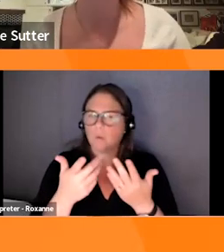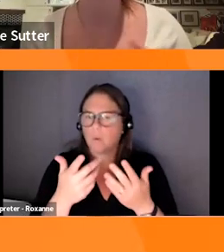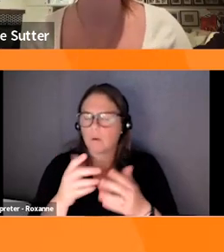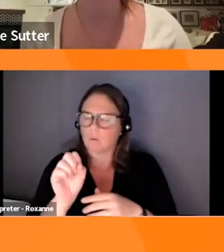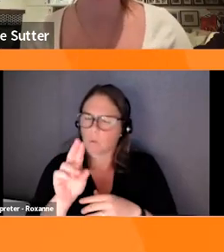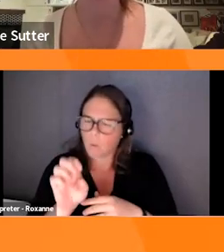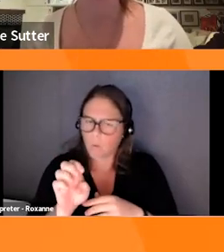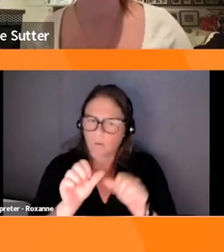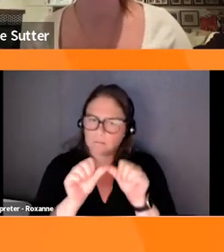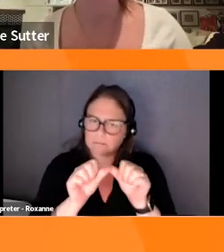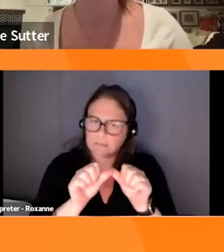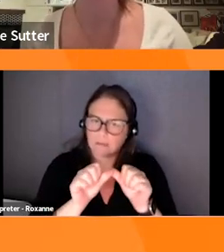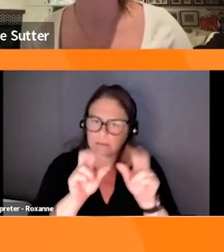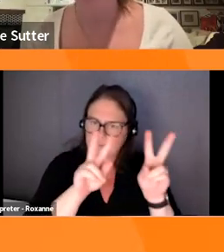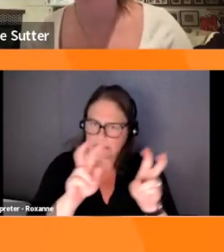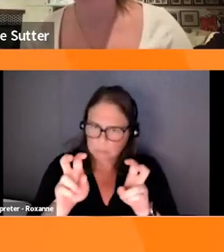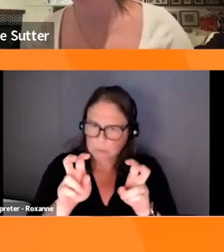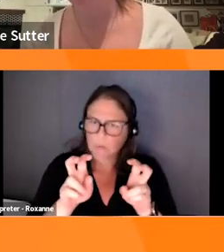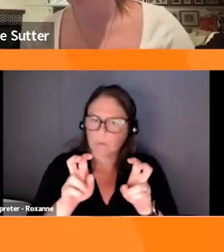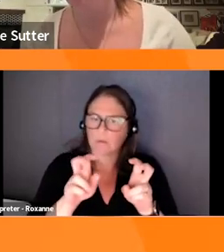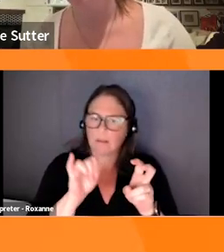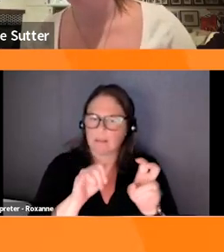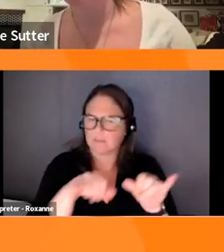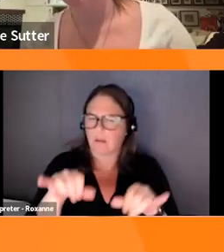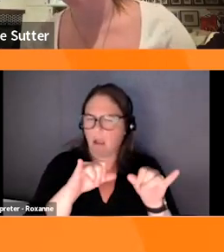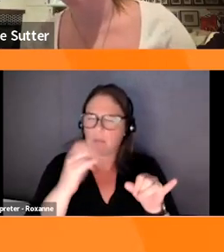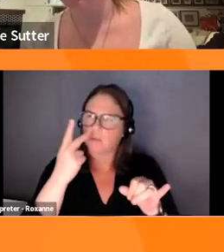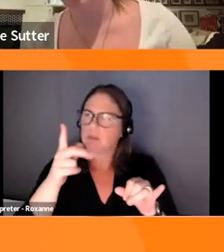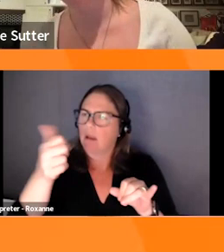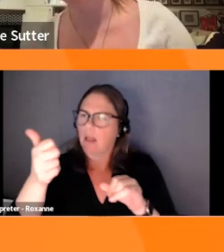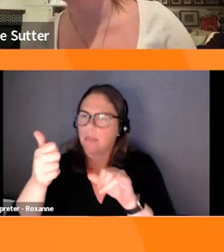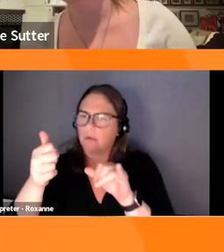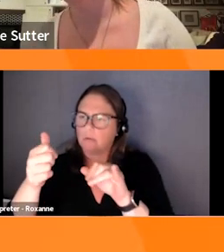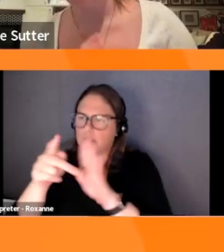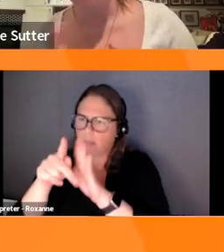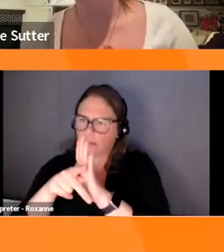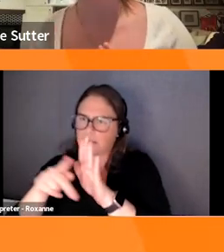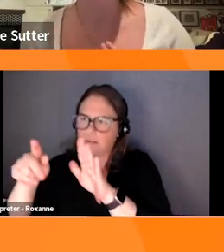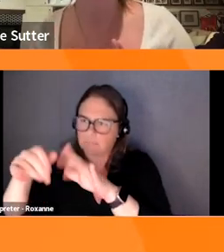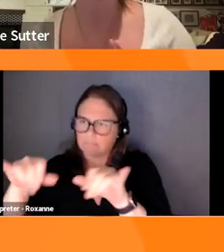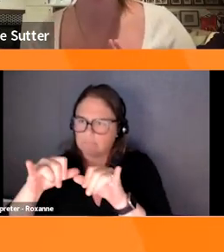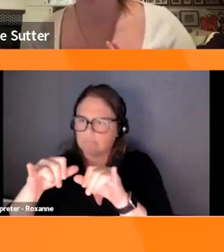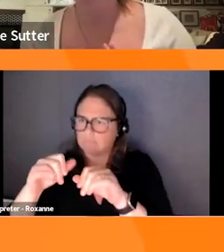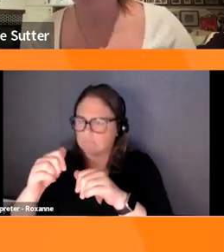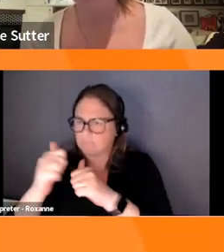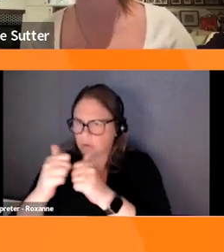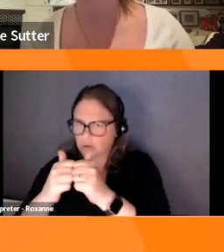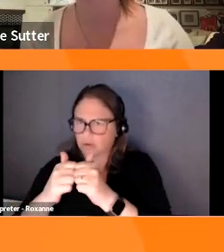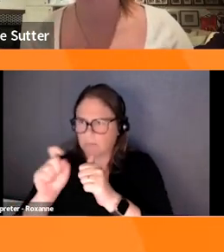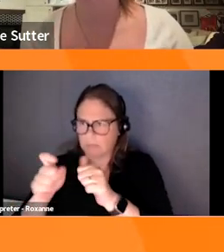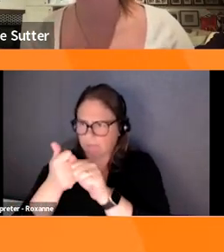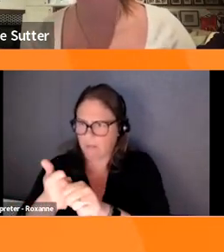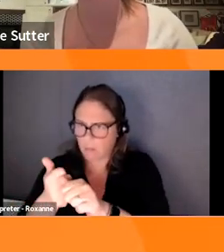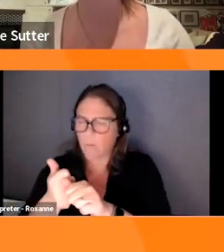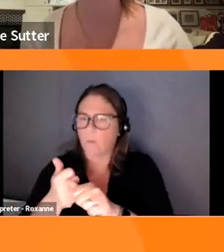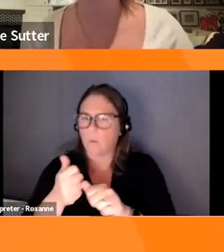to most of the popular reporting frameworks and standards. And it gives you bonus points as well for